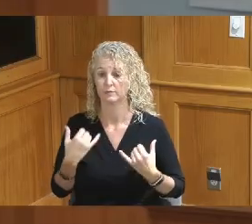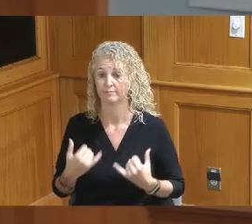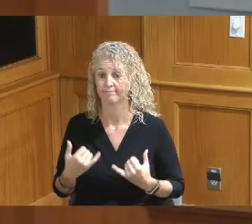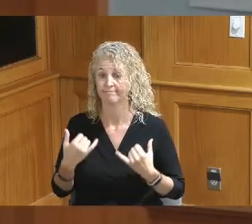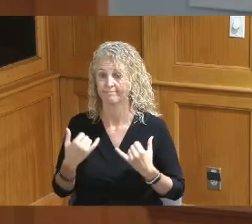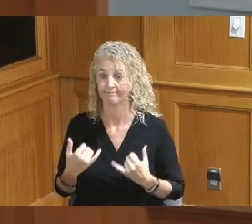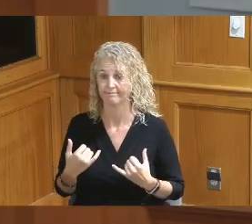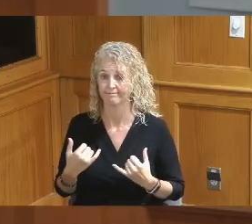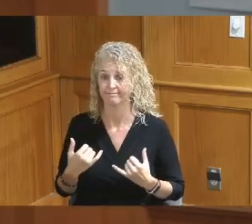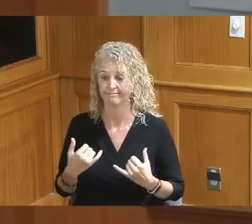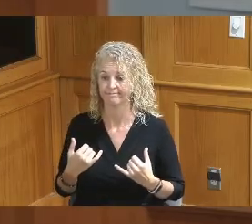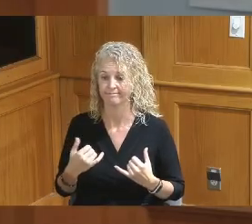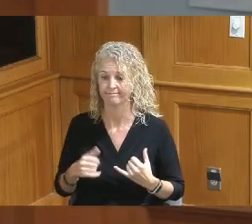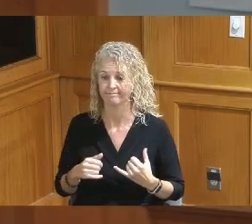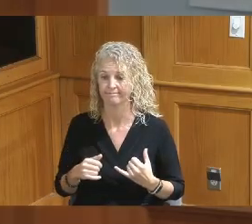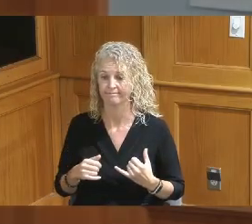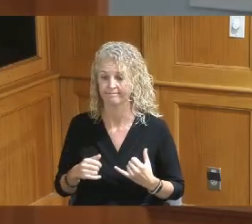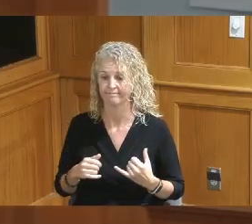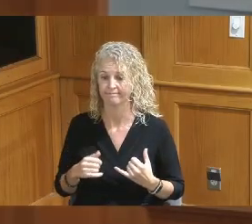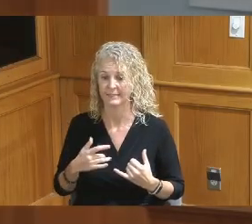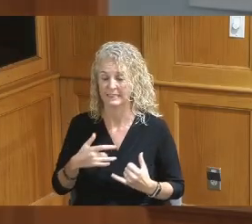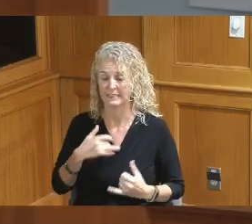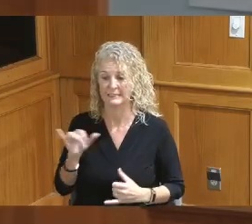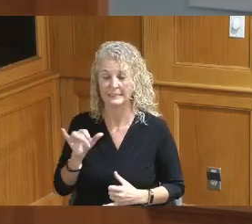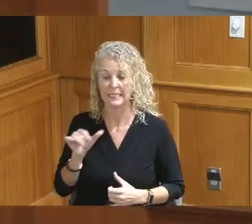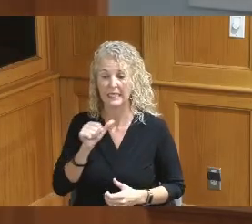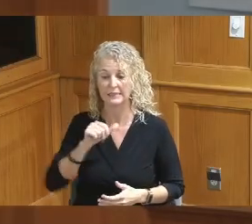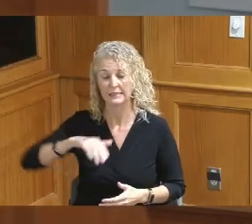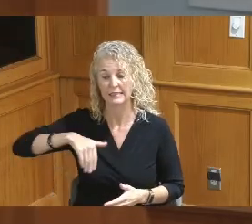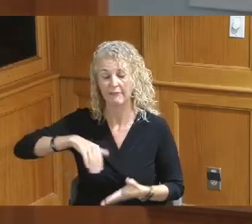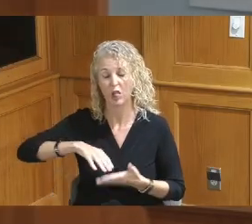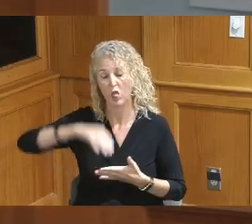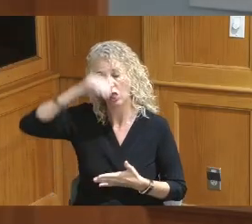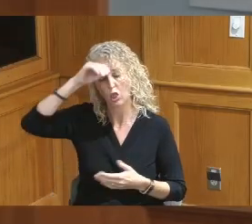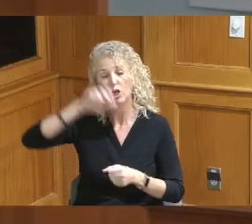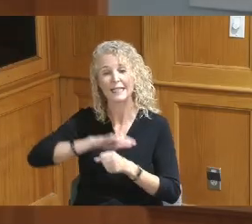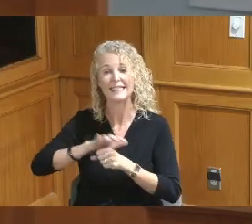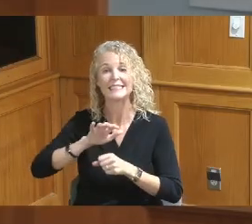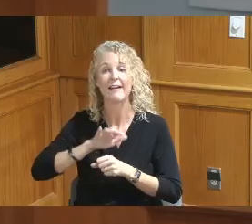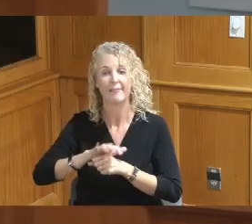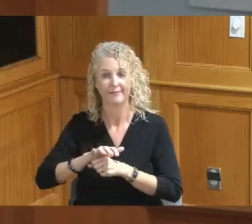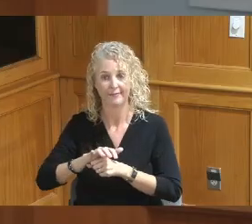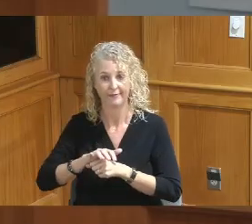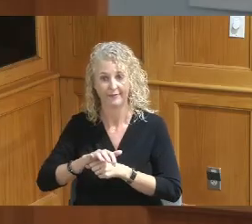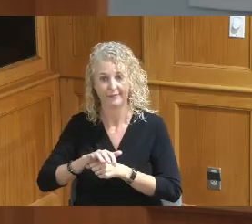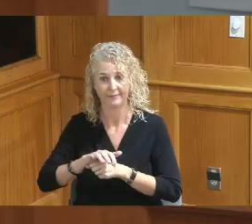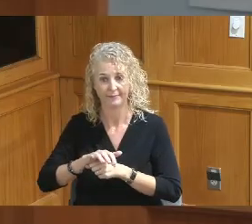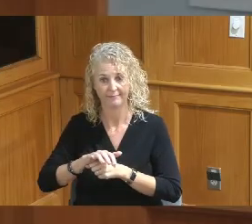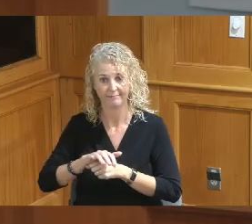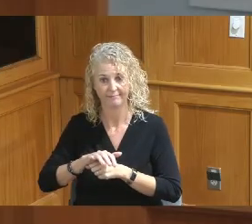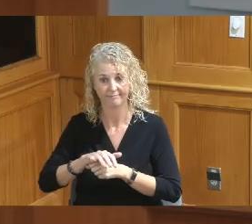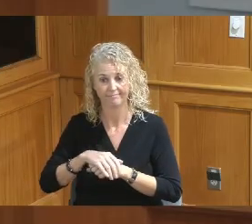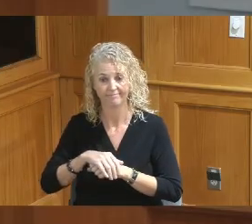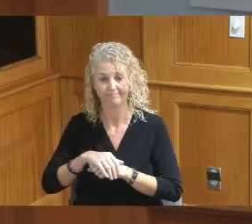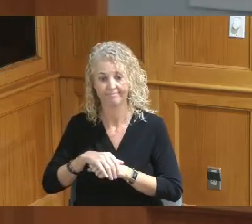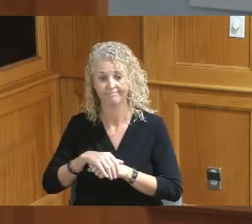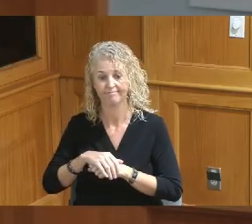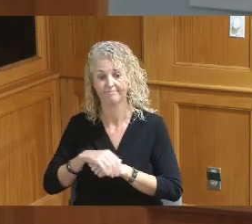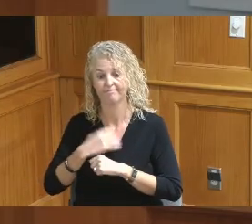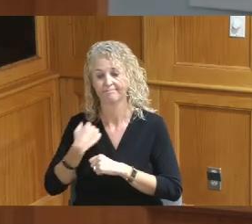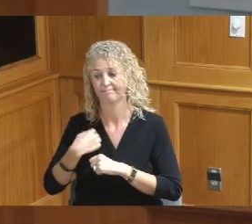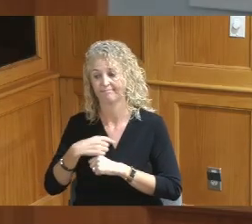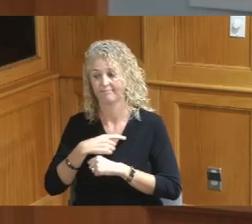enough of the information about the project for us to say in our normal way, this is what we think they can